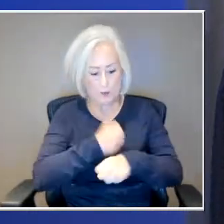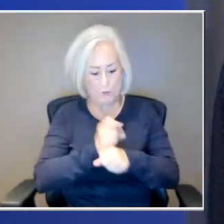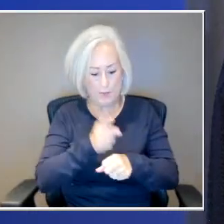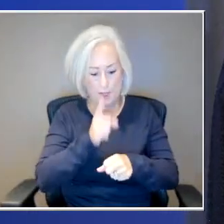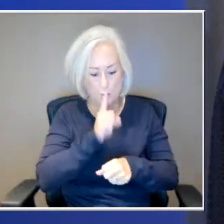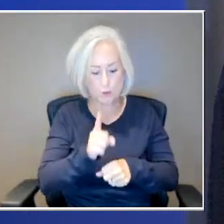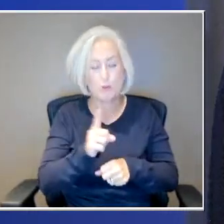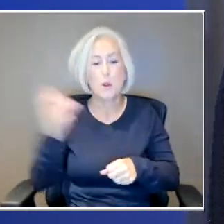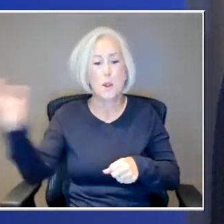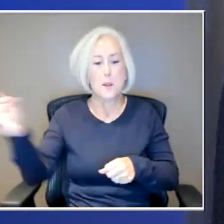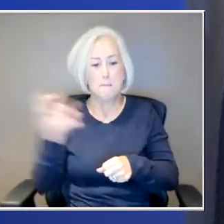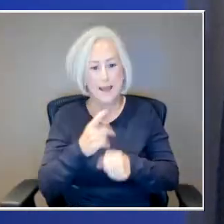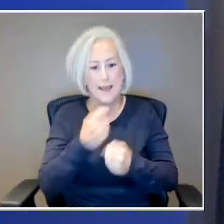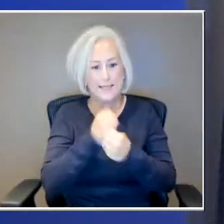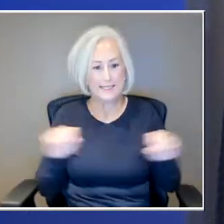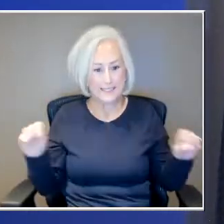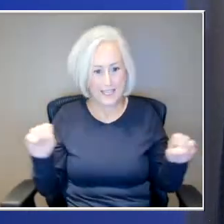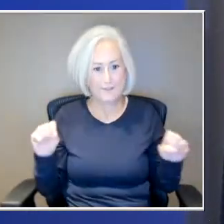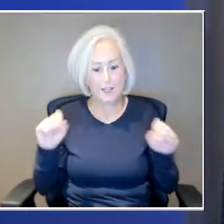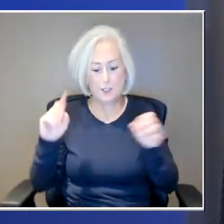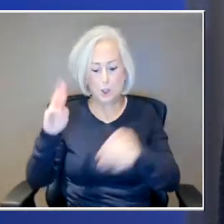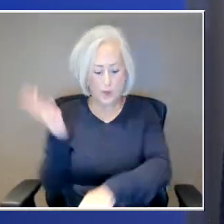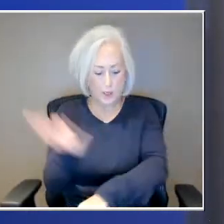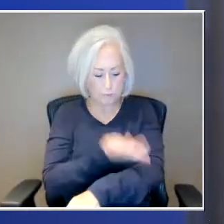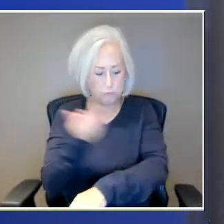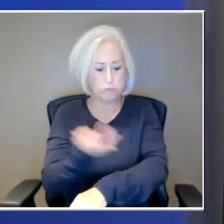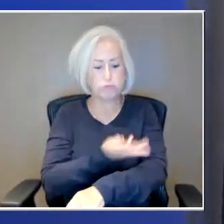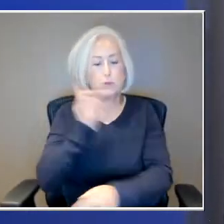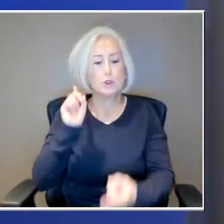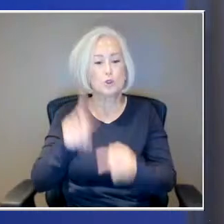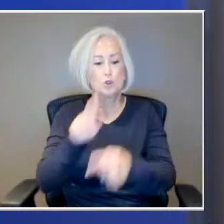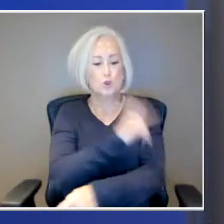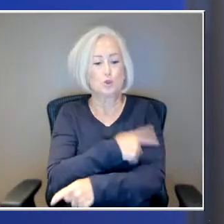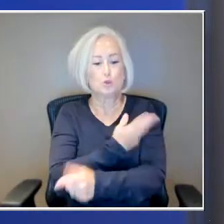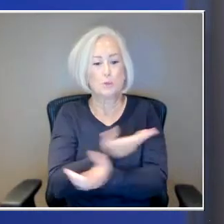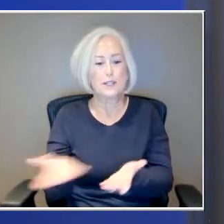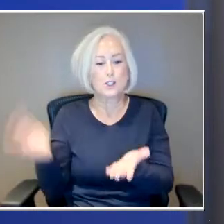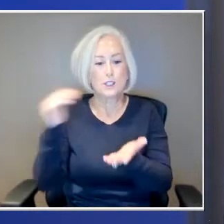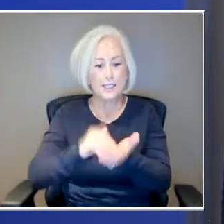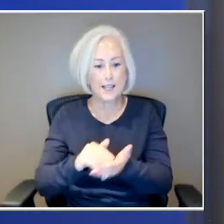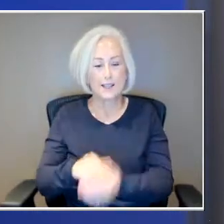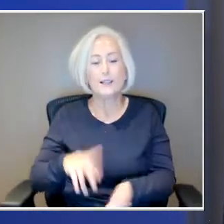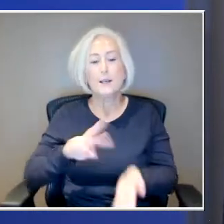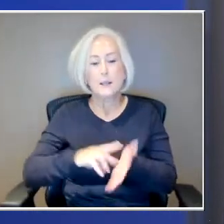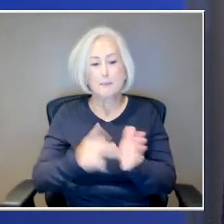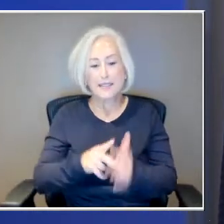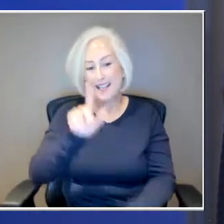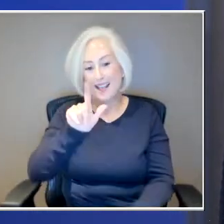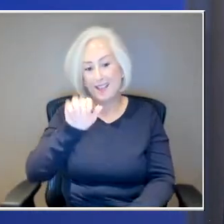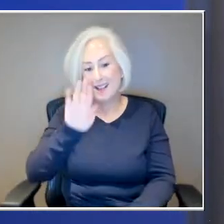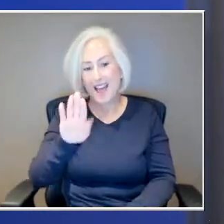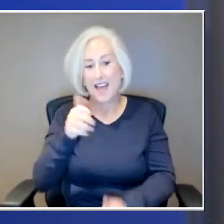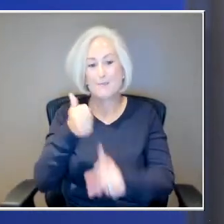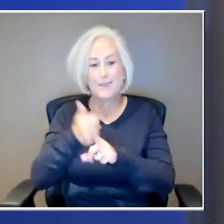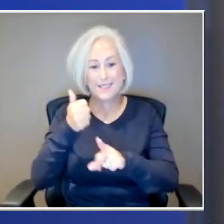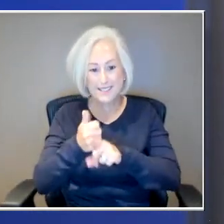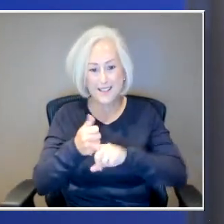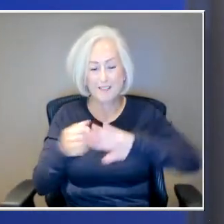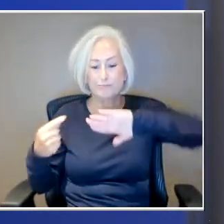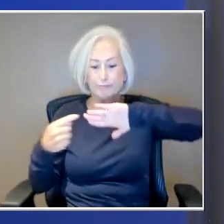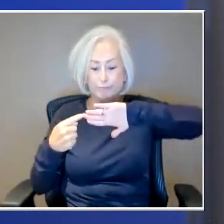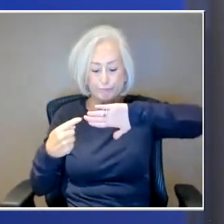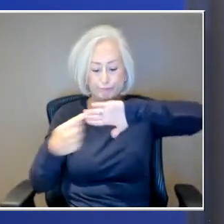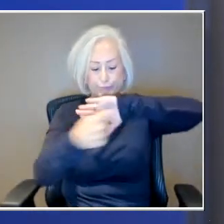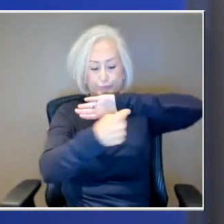in a safe manner so that we can infuse it back to a patient. So the labs are at this point located on opposite coasts. Again, depends on the manufacturer,